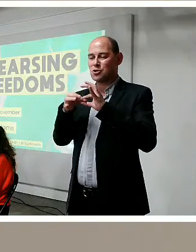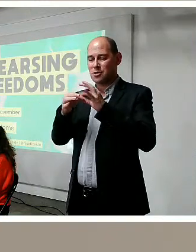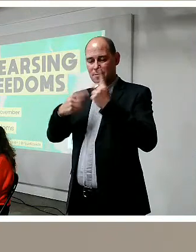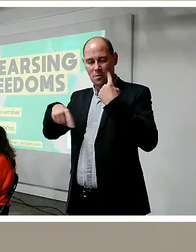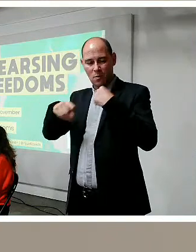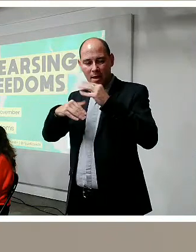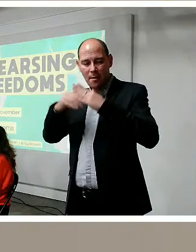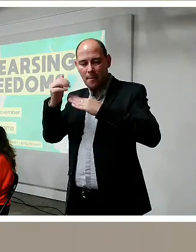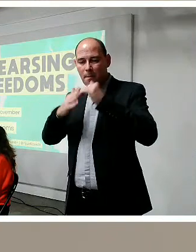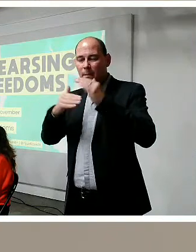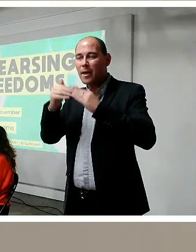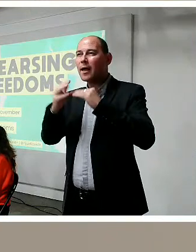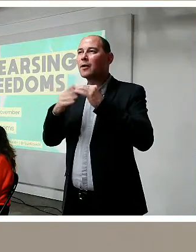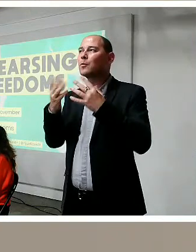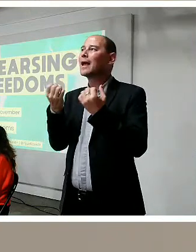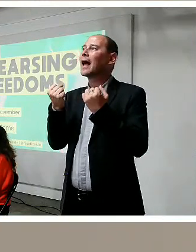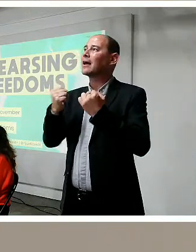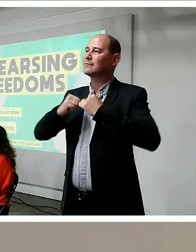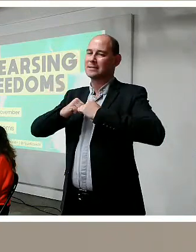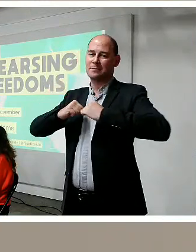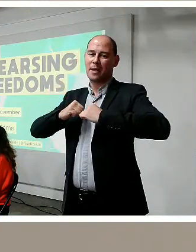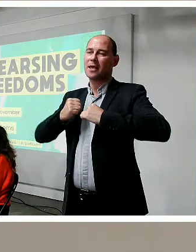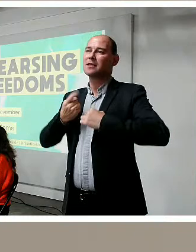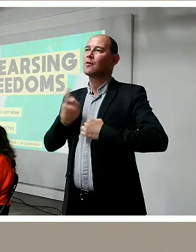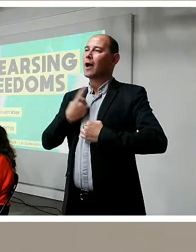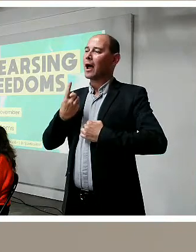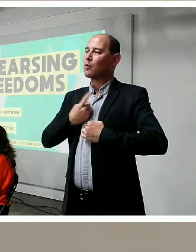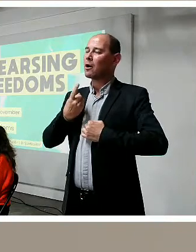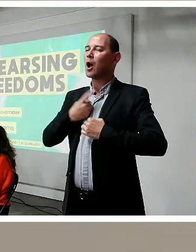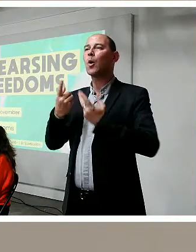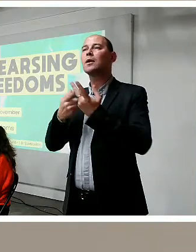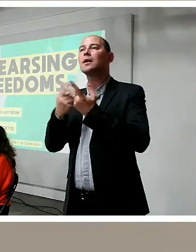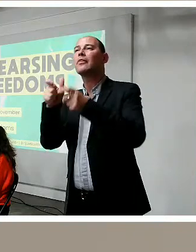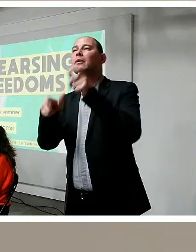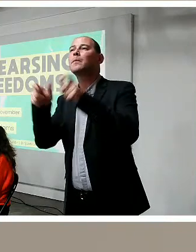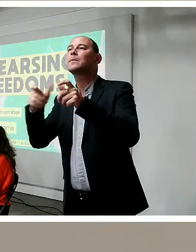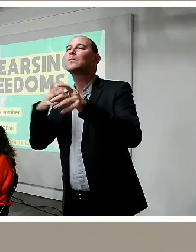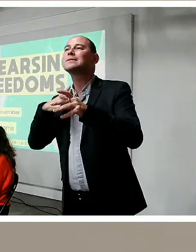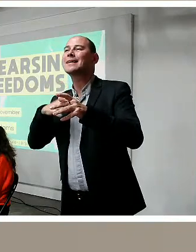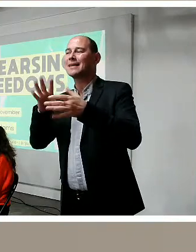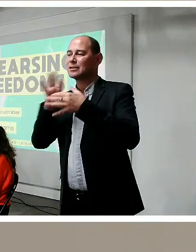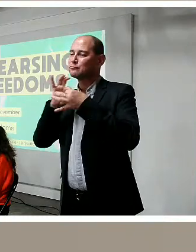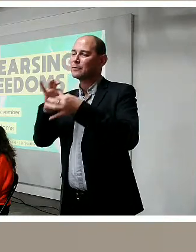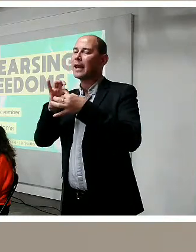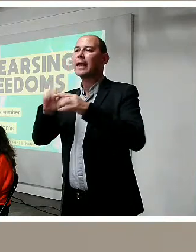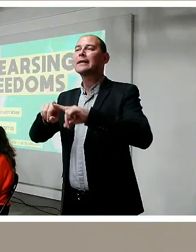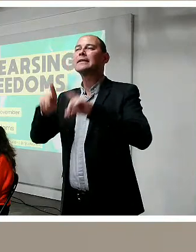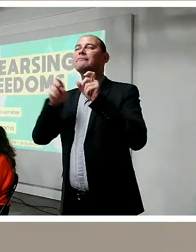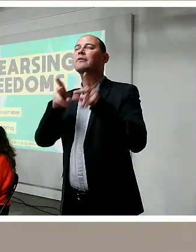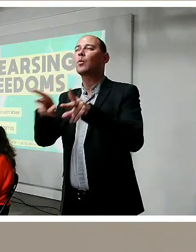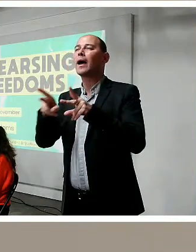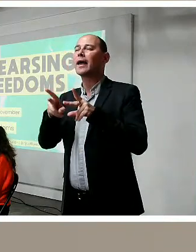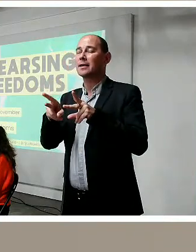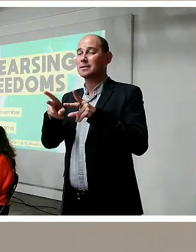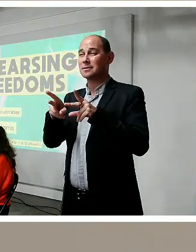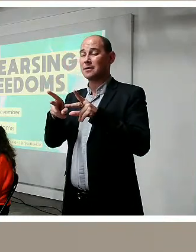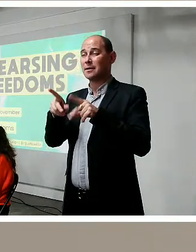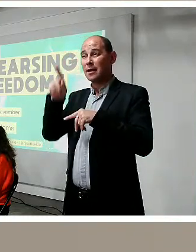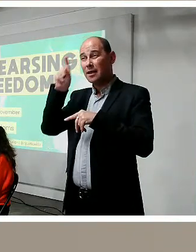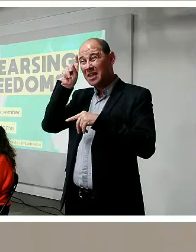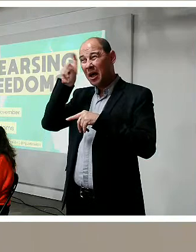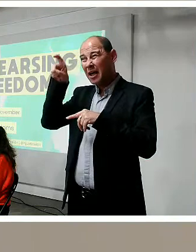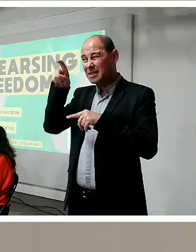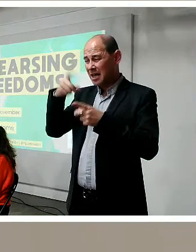hold space for our own and each other's needs, where we relate in a different way and reject the idea that we are